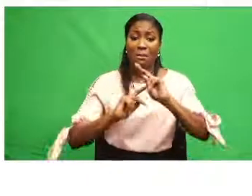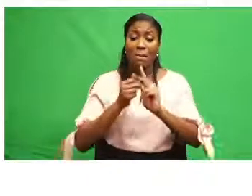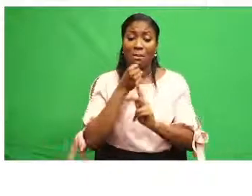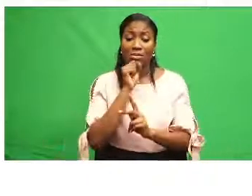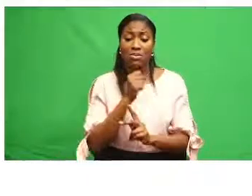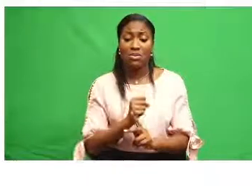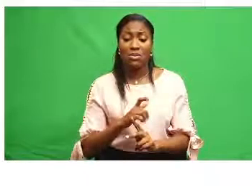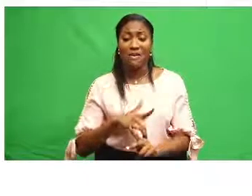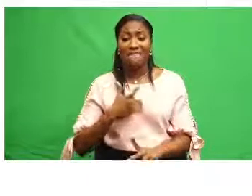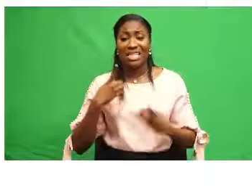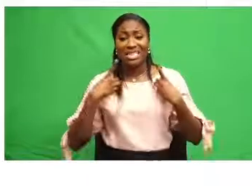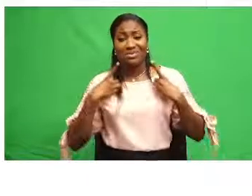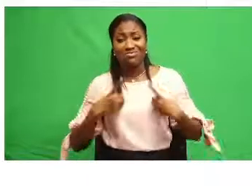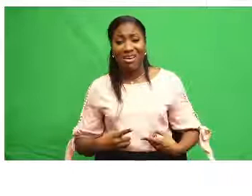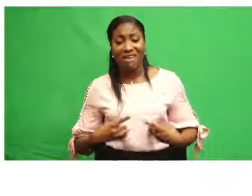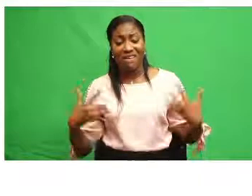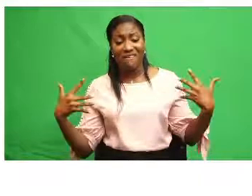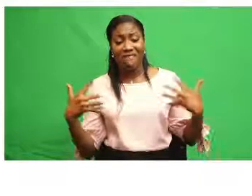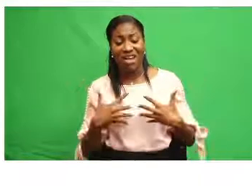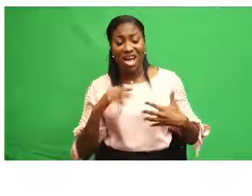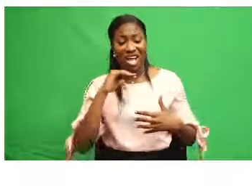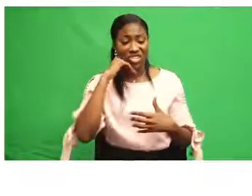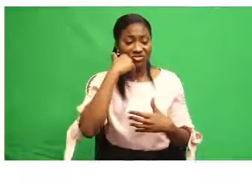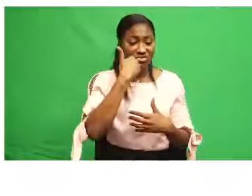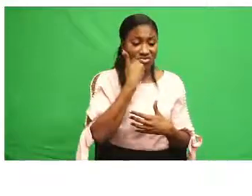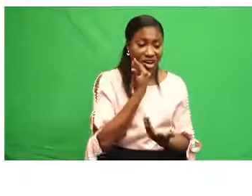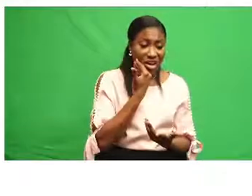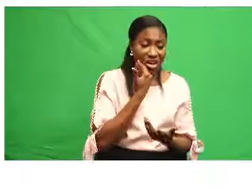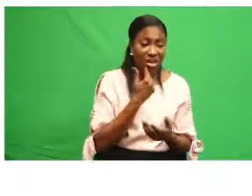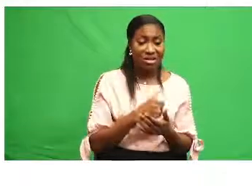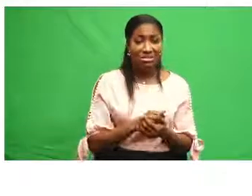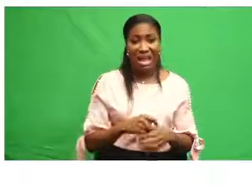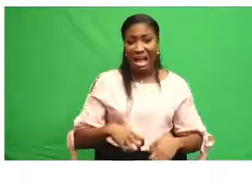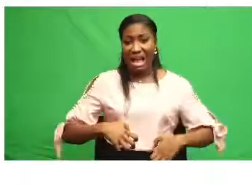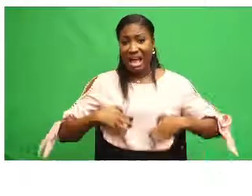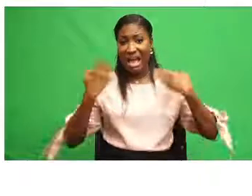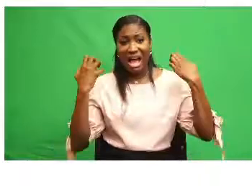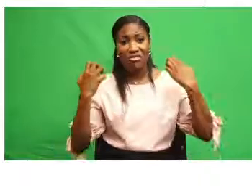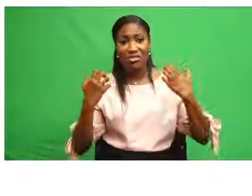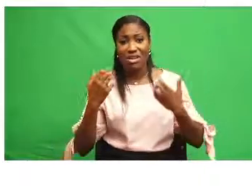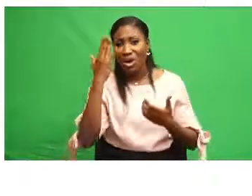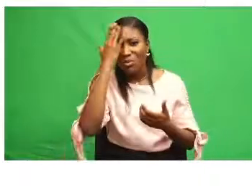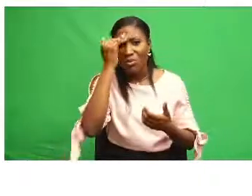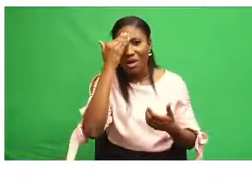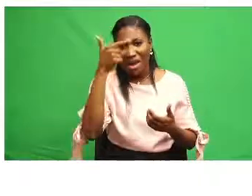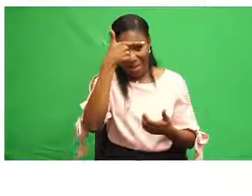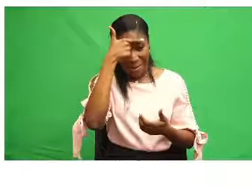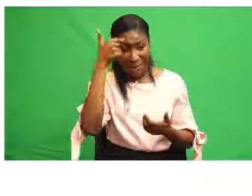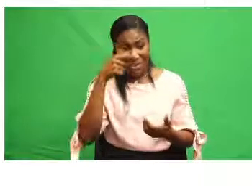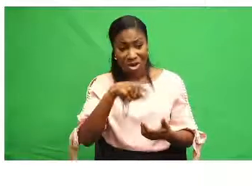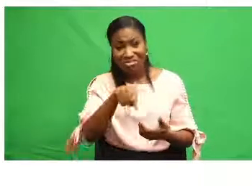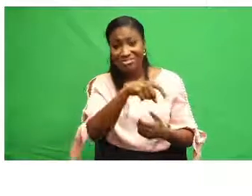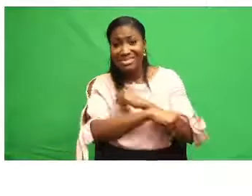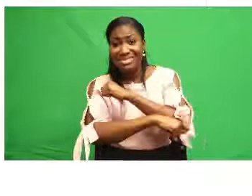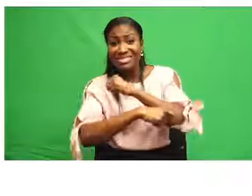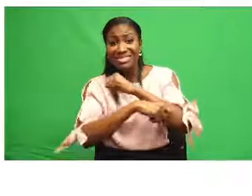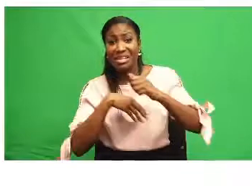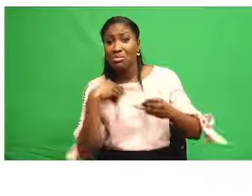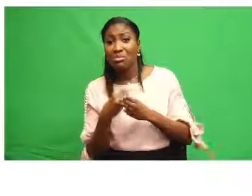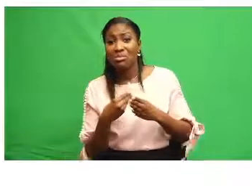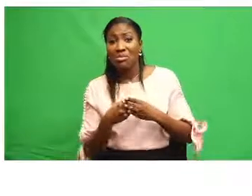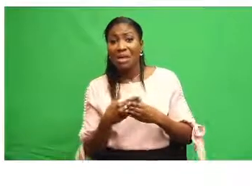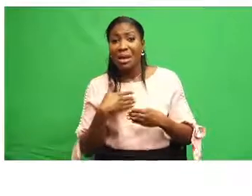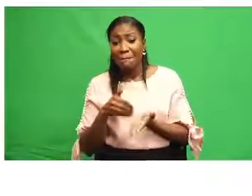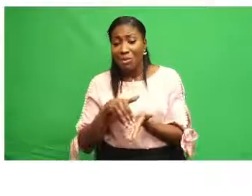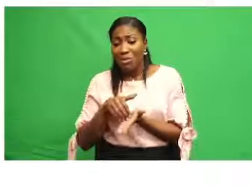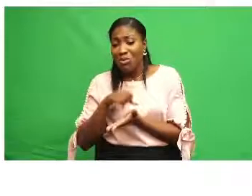of depression, fear, shame, loss of dignity, and of course getting angry, understandably. Depleted physical health due to stress